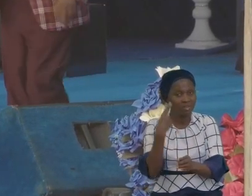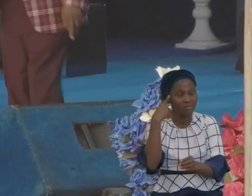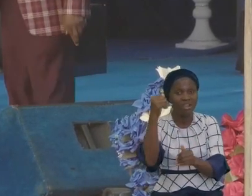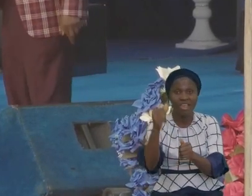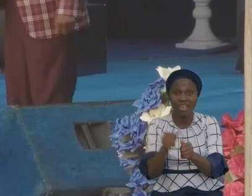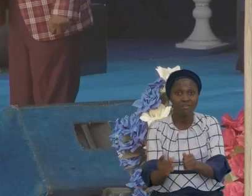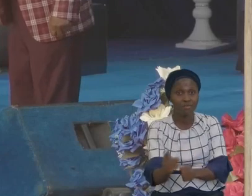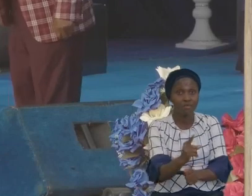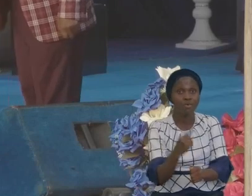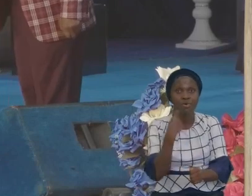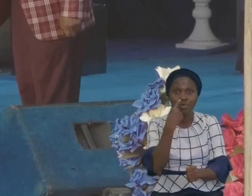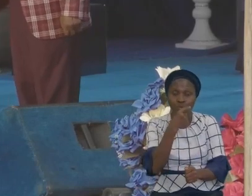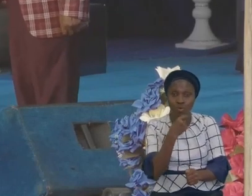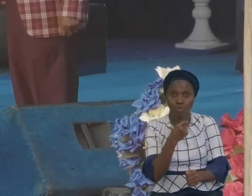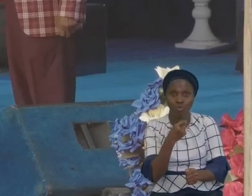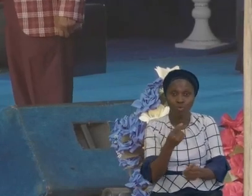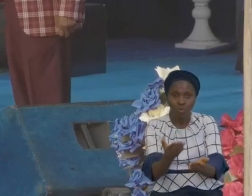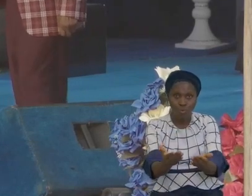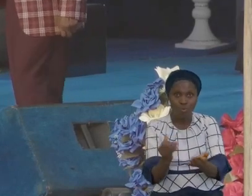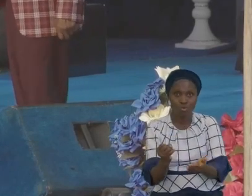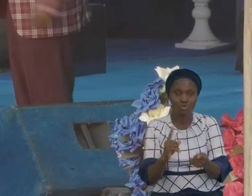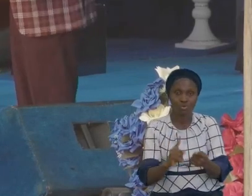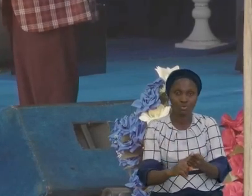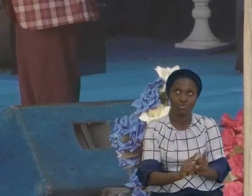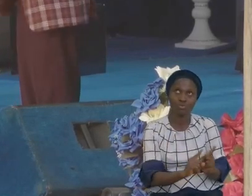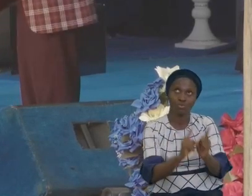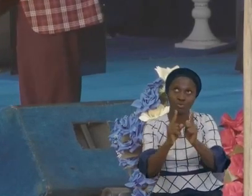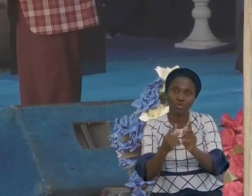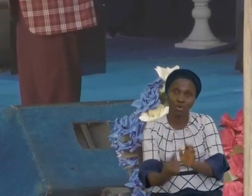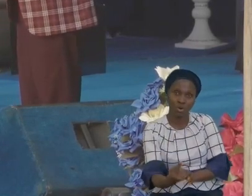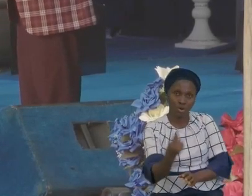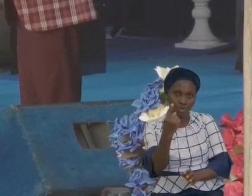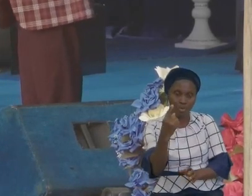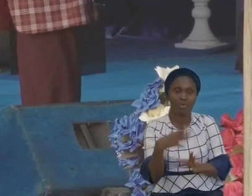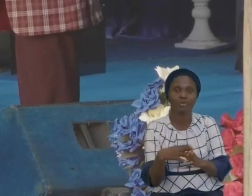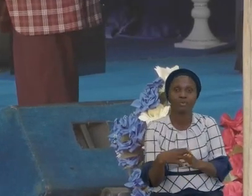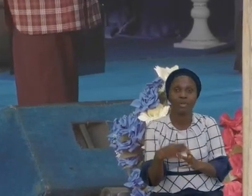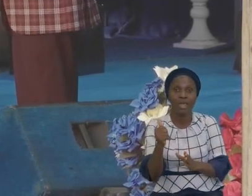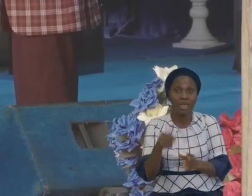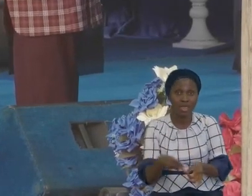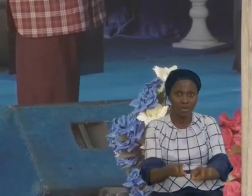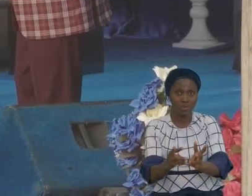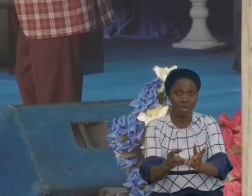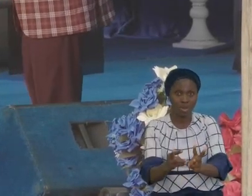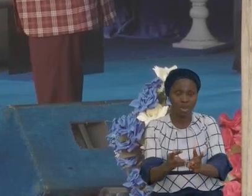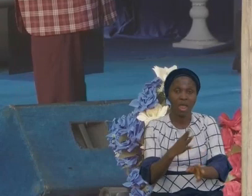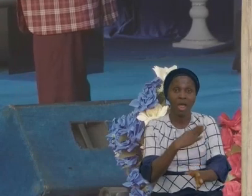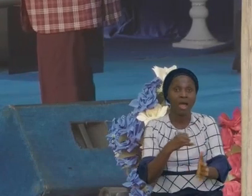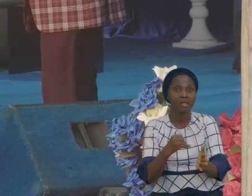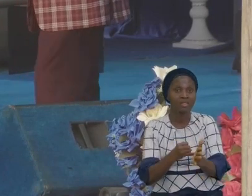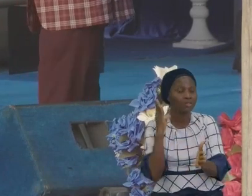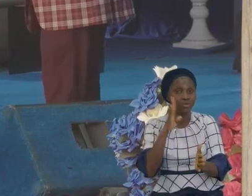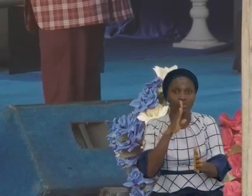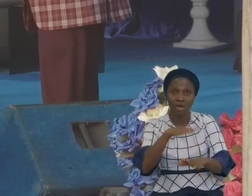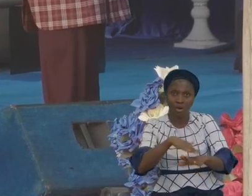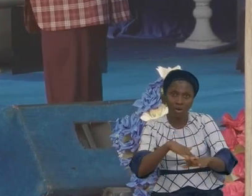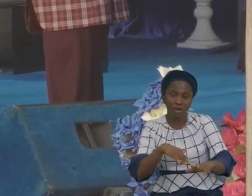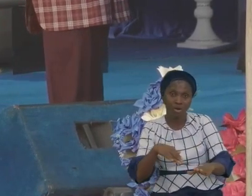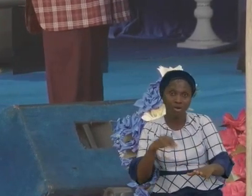And a way, and it shall be called the way of holiness.